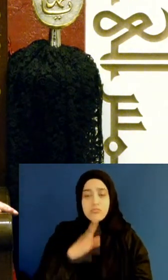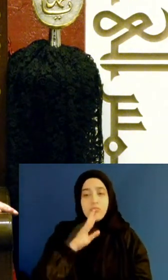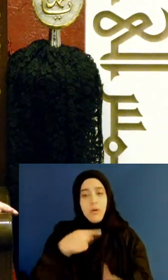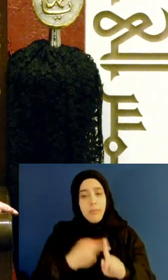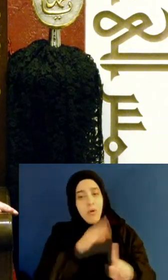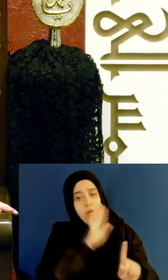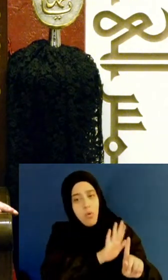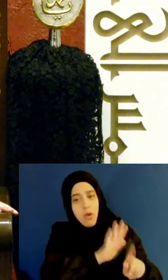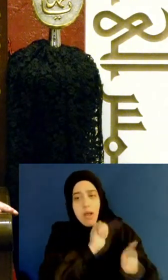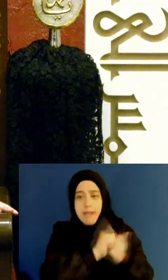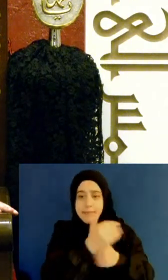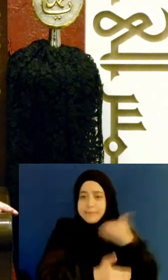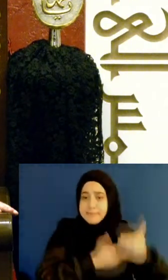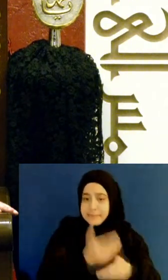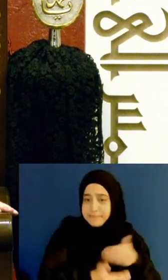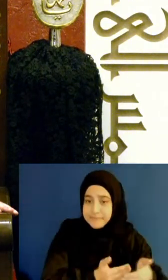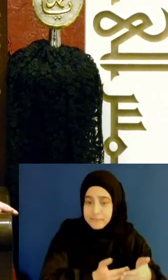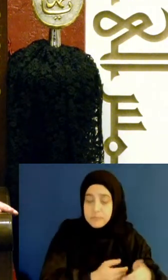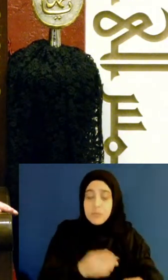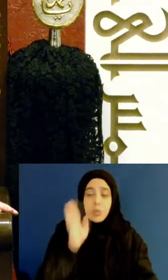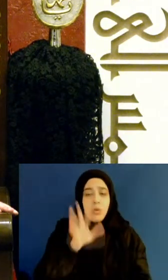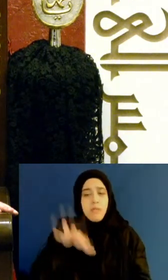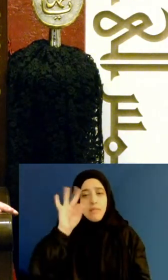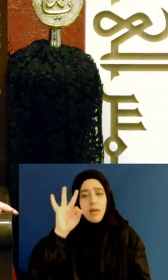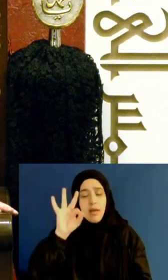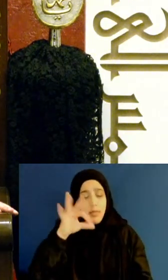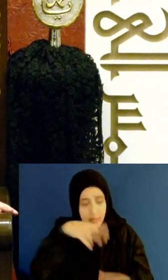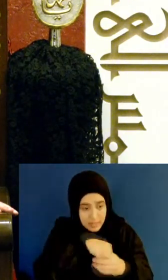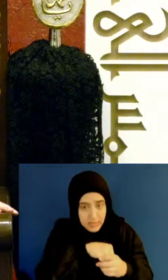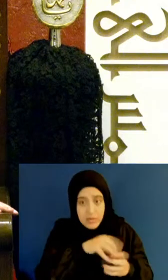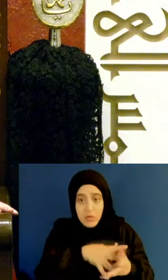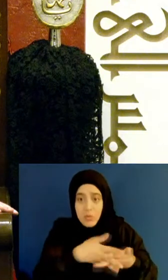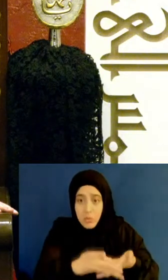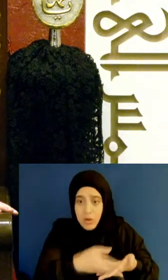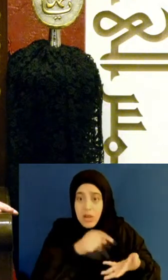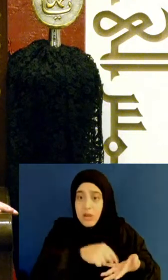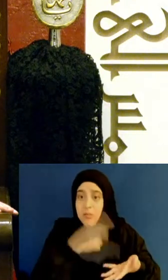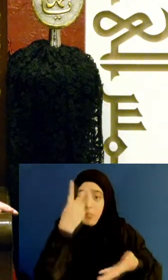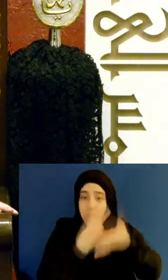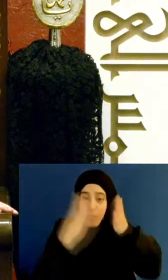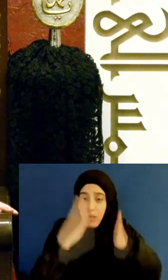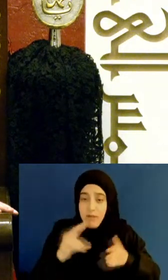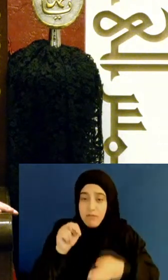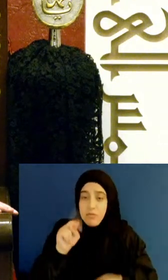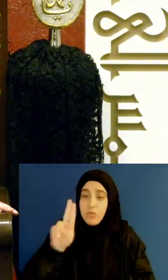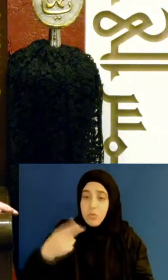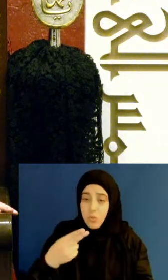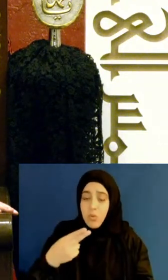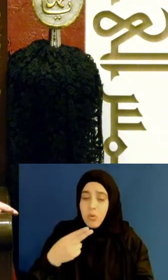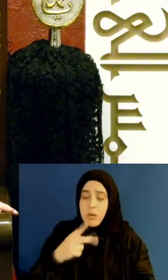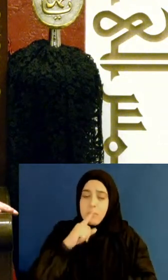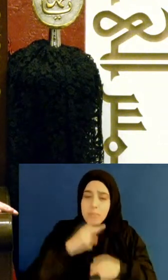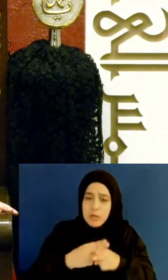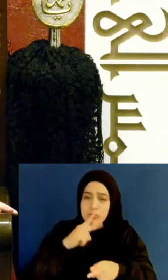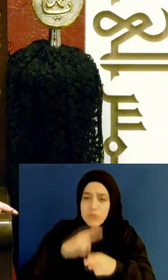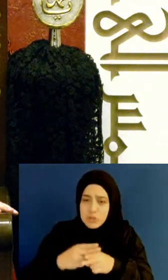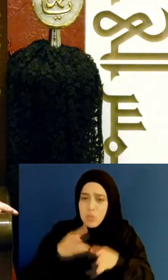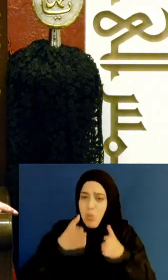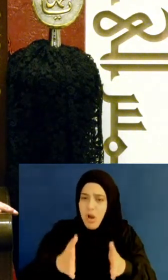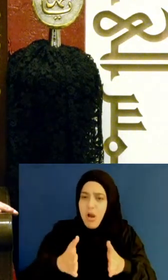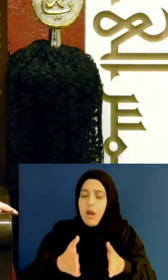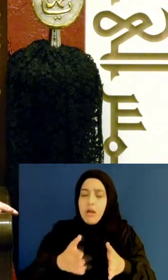Nuh within the Quran is highlighted in a very particular manner. And there are certain